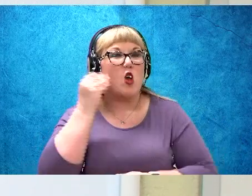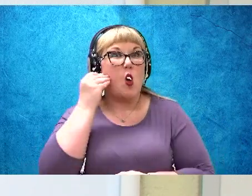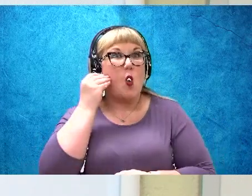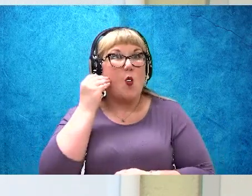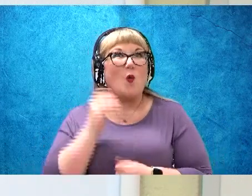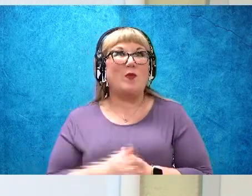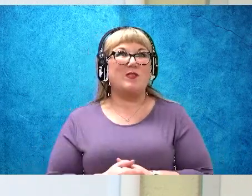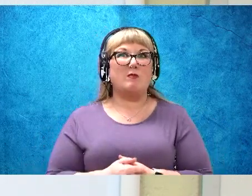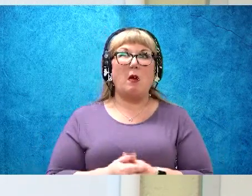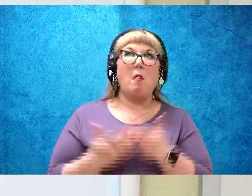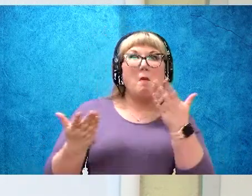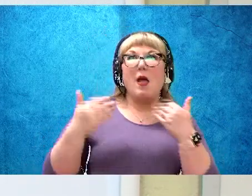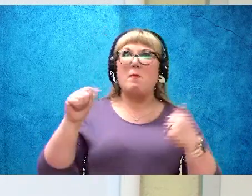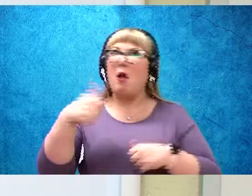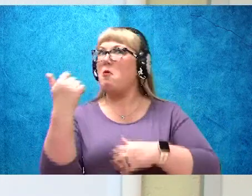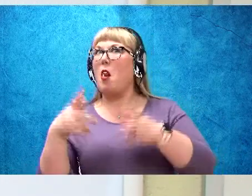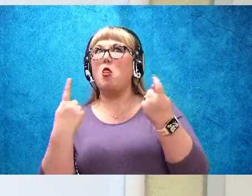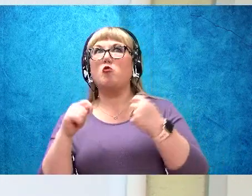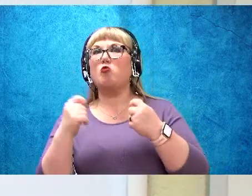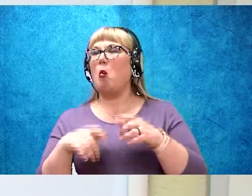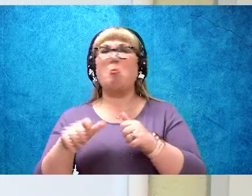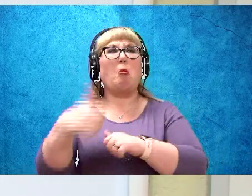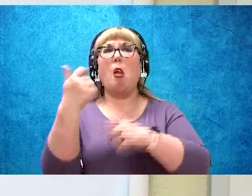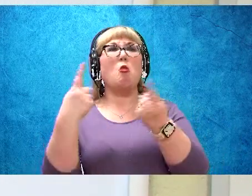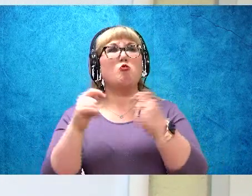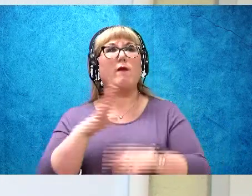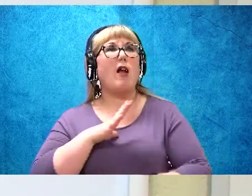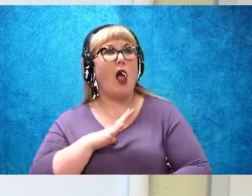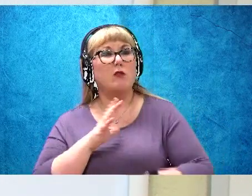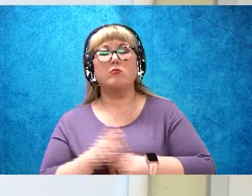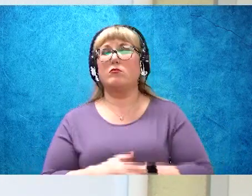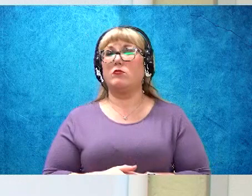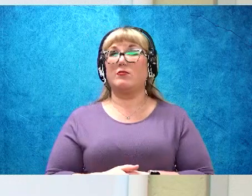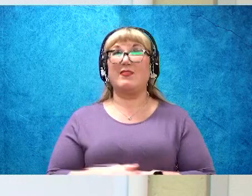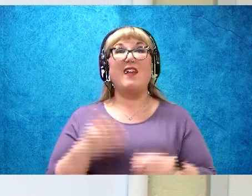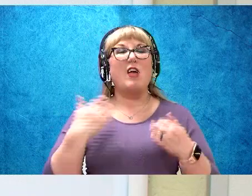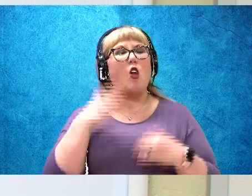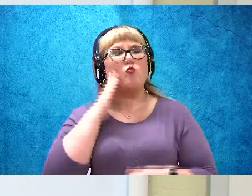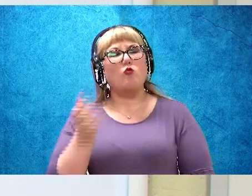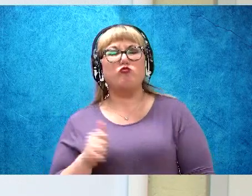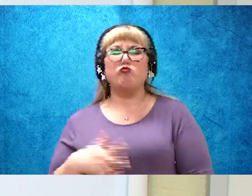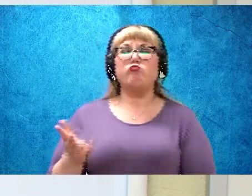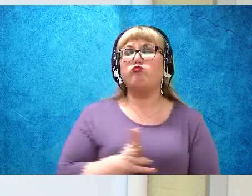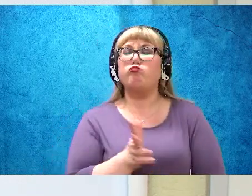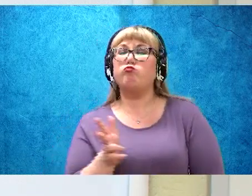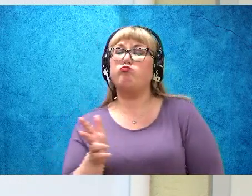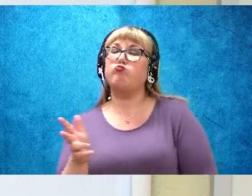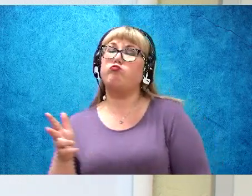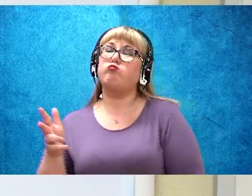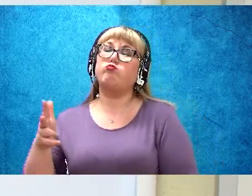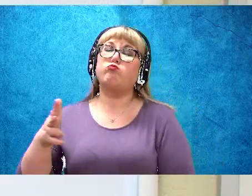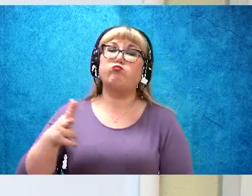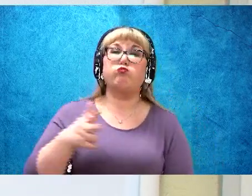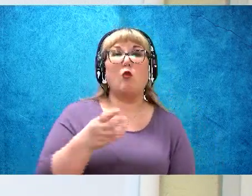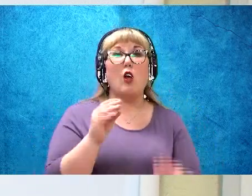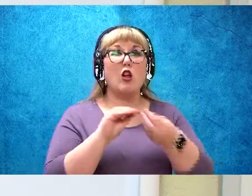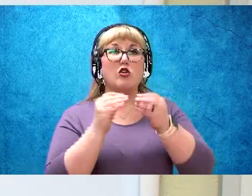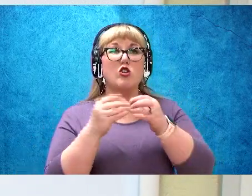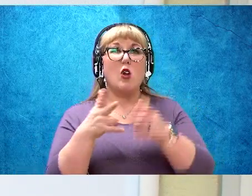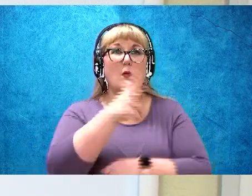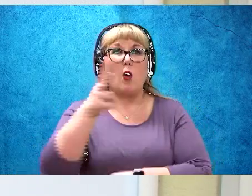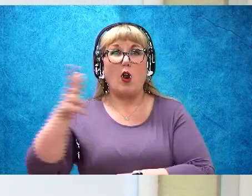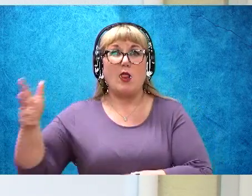other kind of toy. You can use any kind of toy. And I am going to drive my car on my number parking